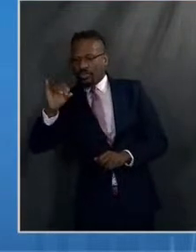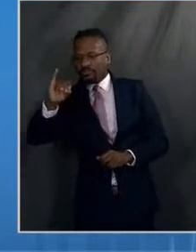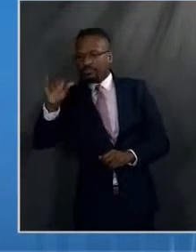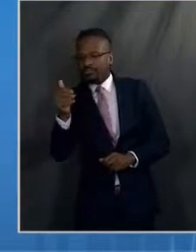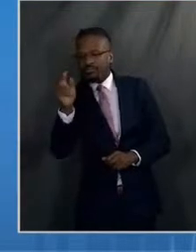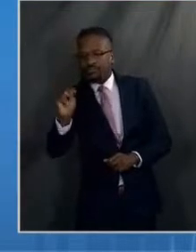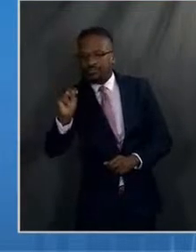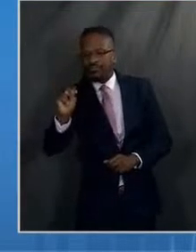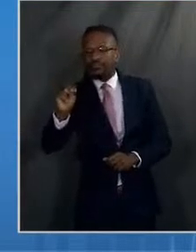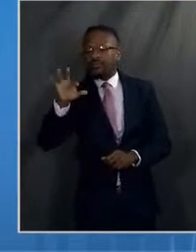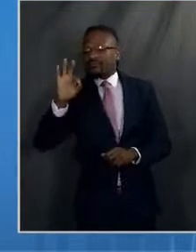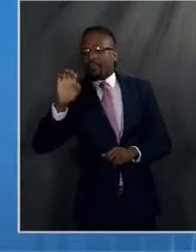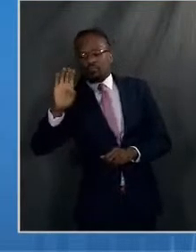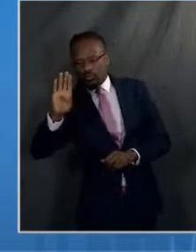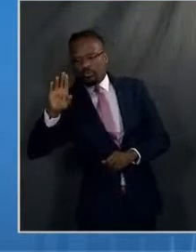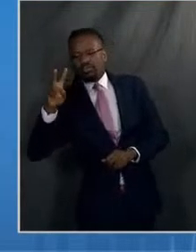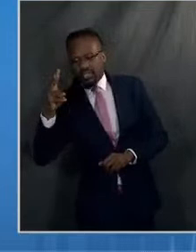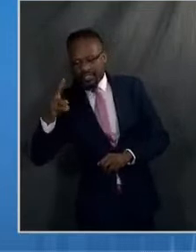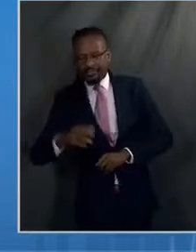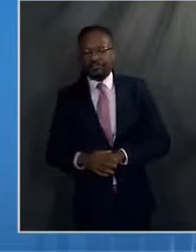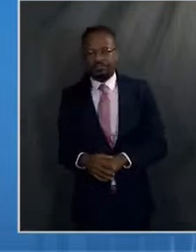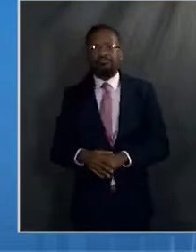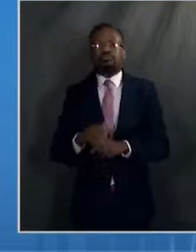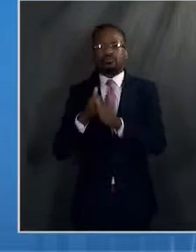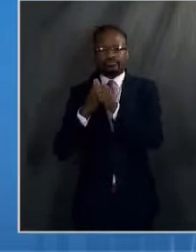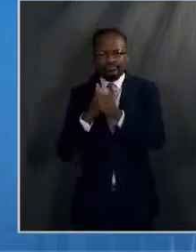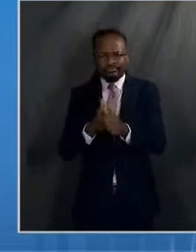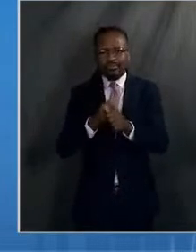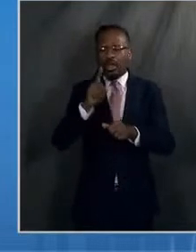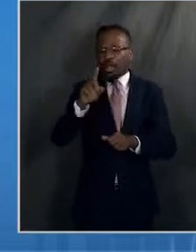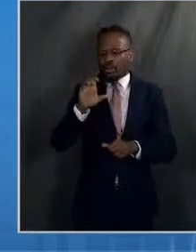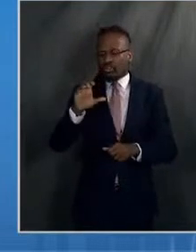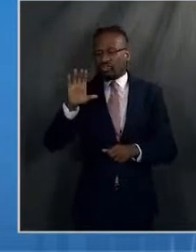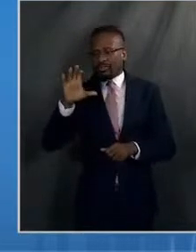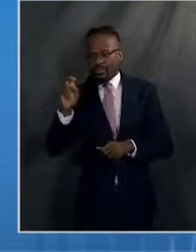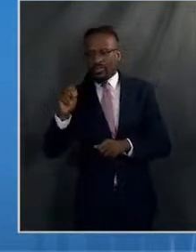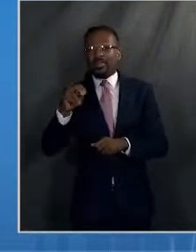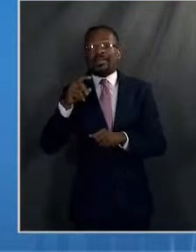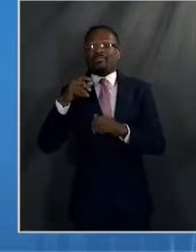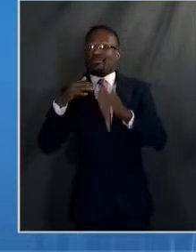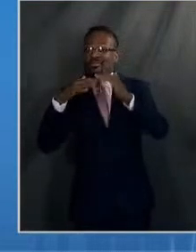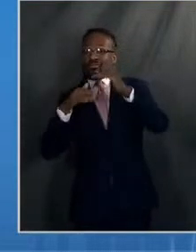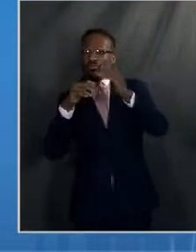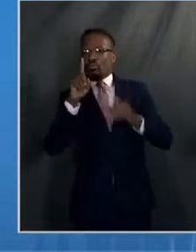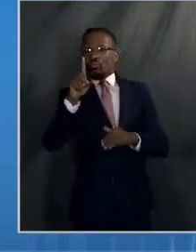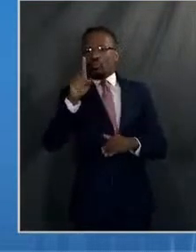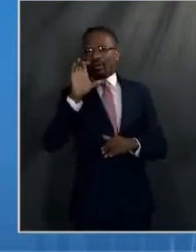are on track to meet the president's goal of 100 million shots in 100 days.